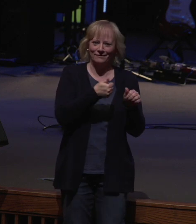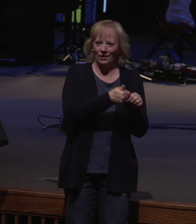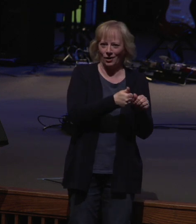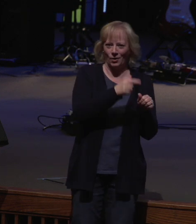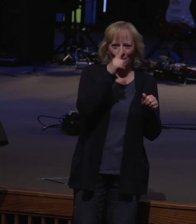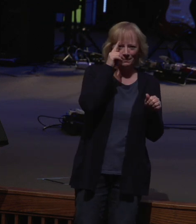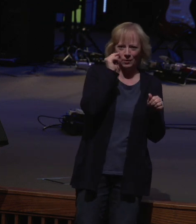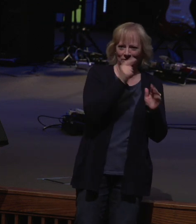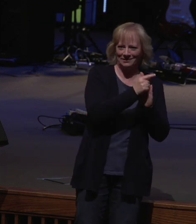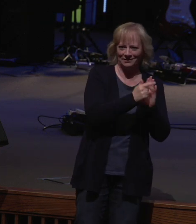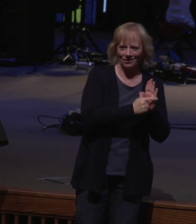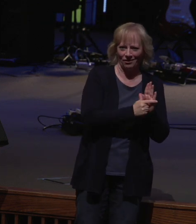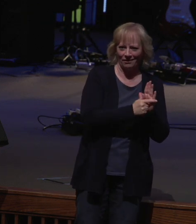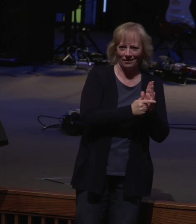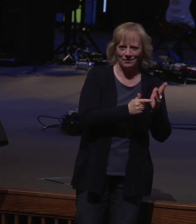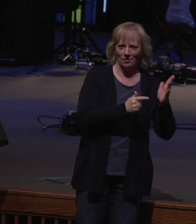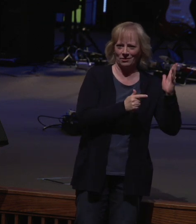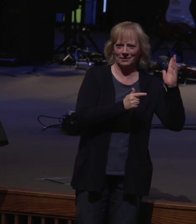law.